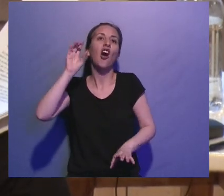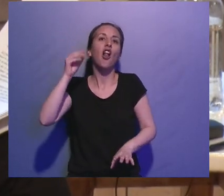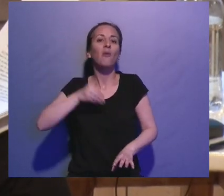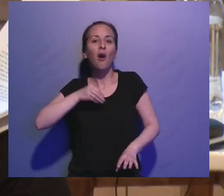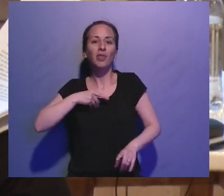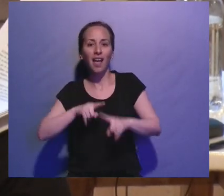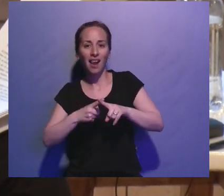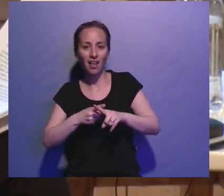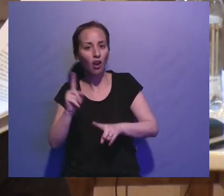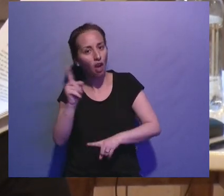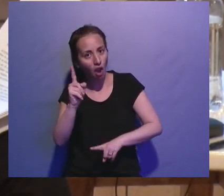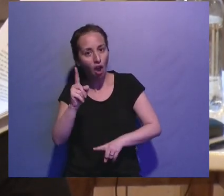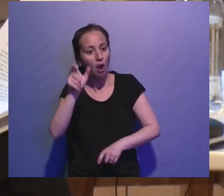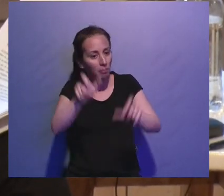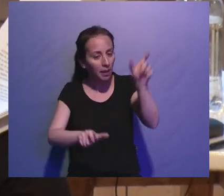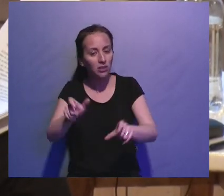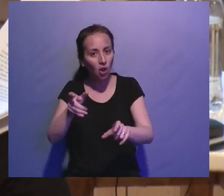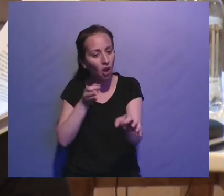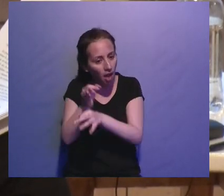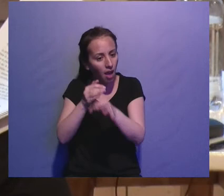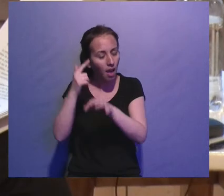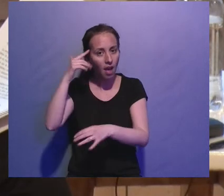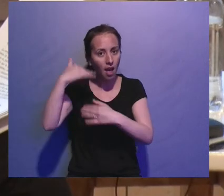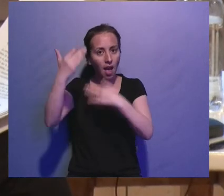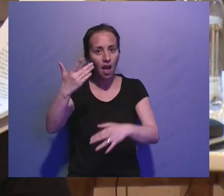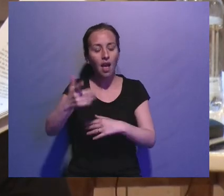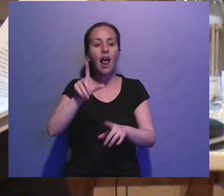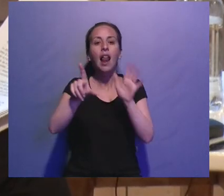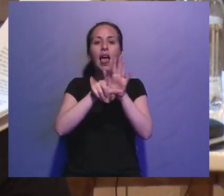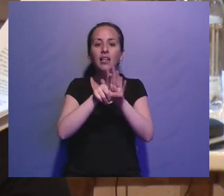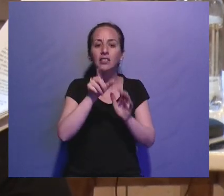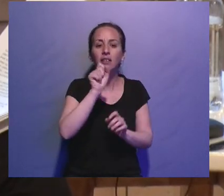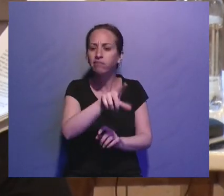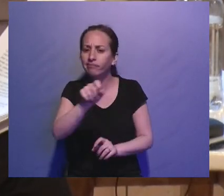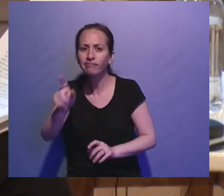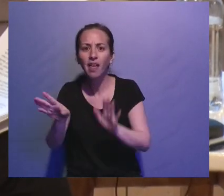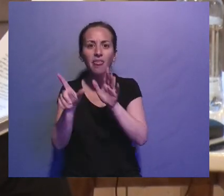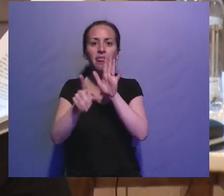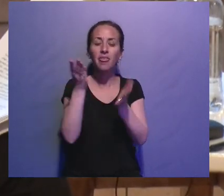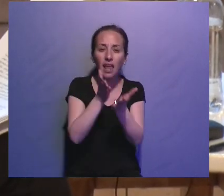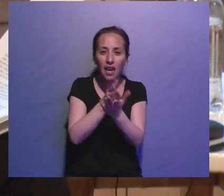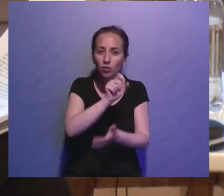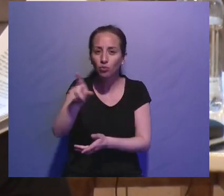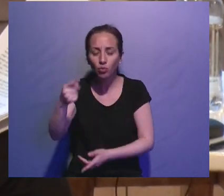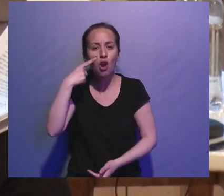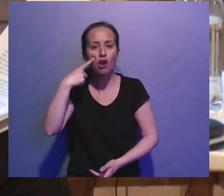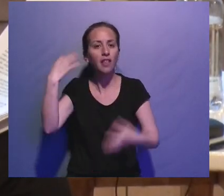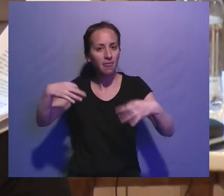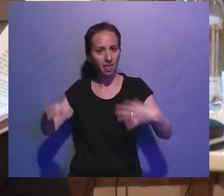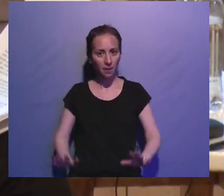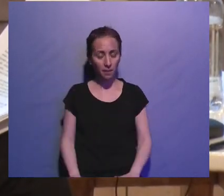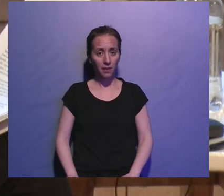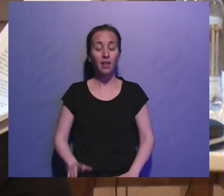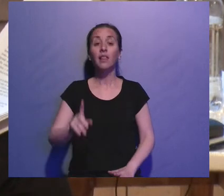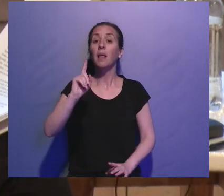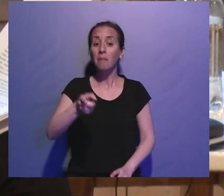objective of citizenship participation. So we need to continue disseminating information and raising